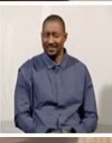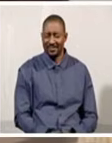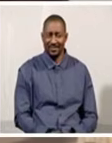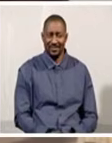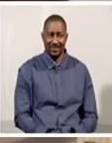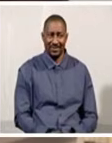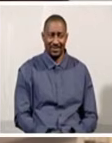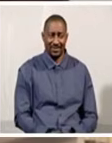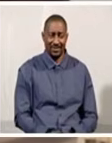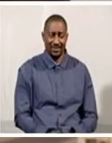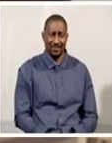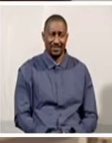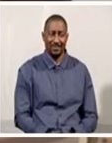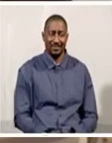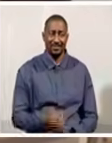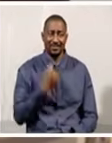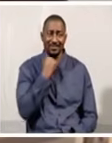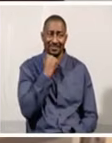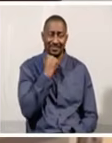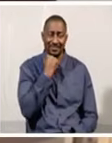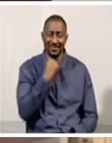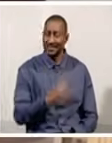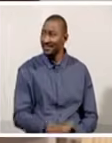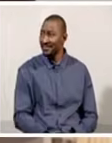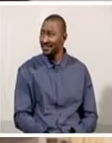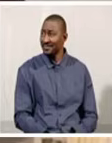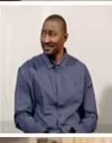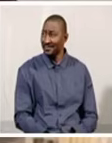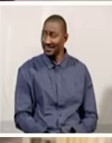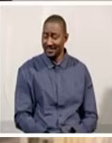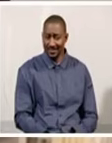Jump a gun, I don't know why people don't do jump guns.